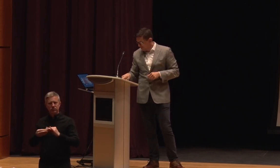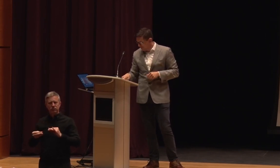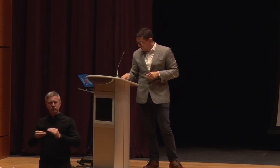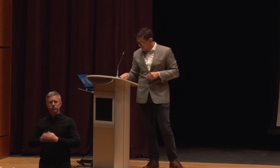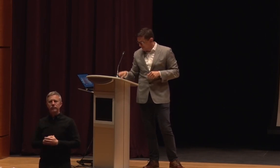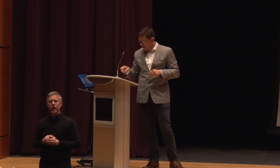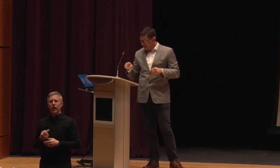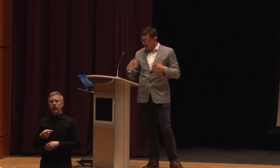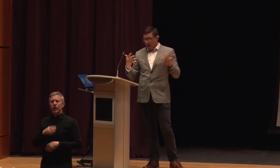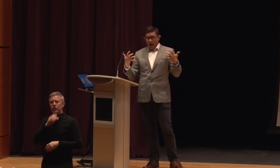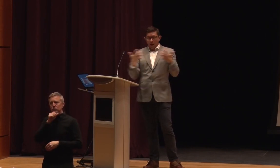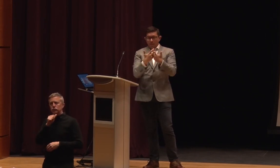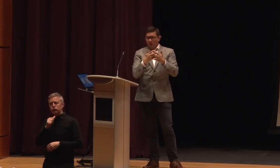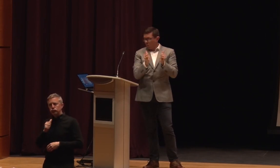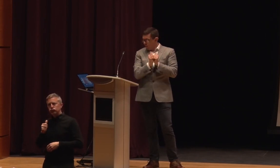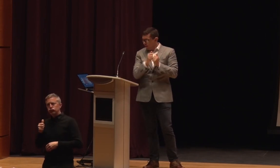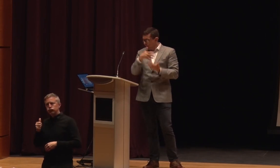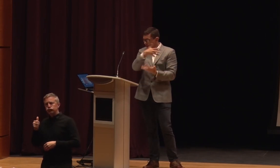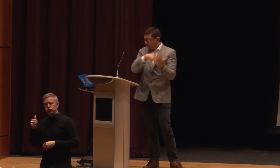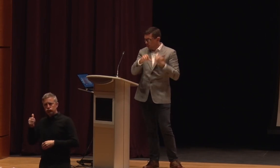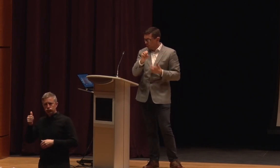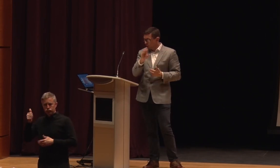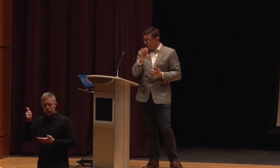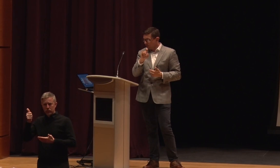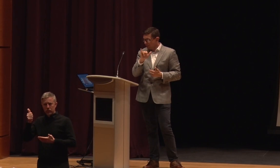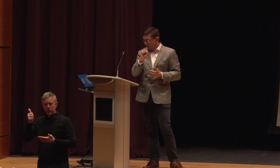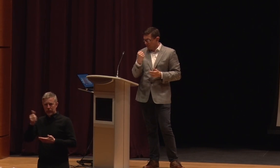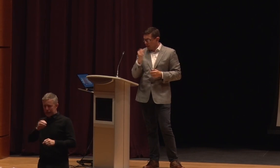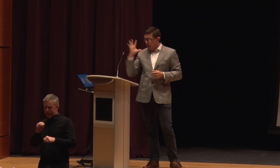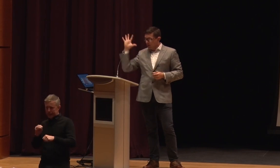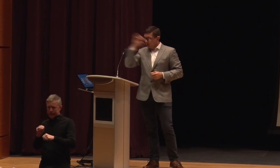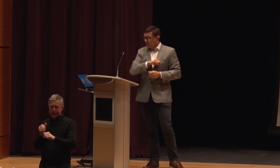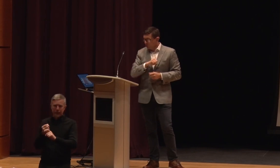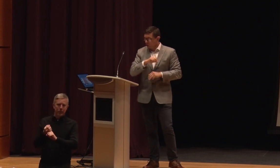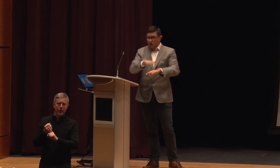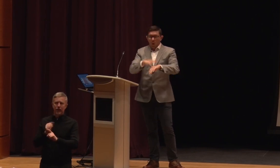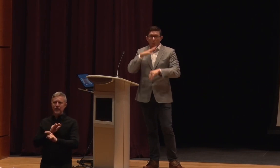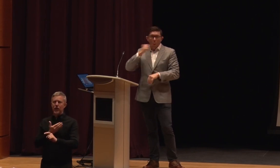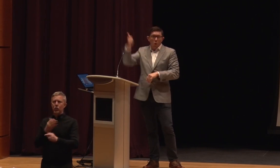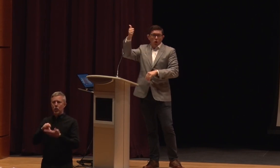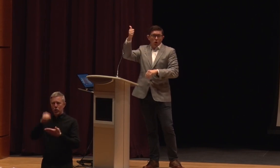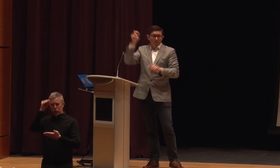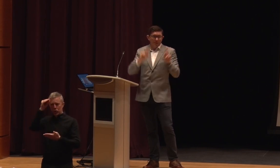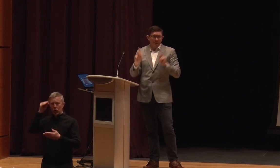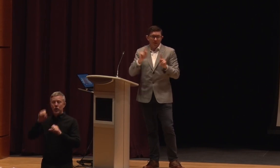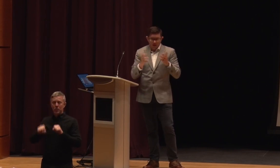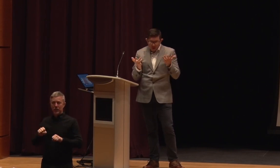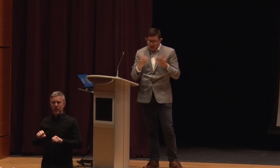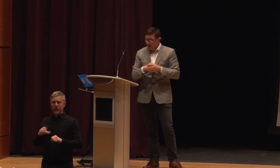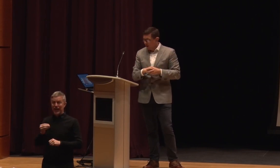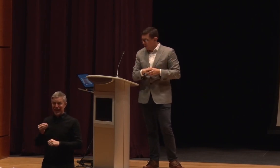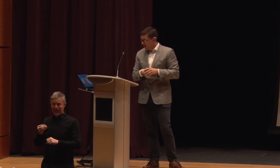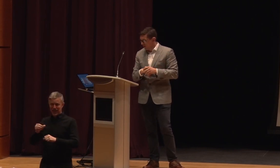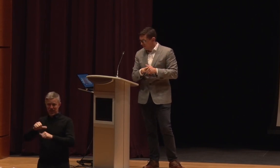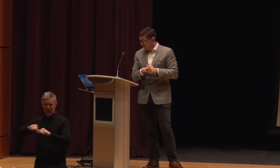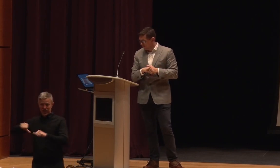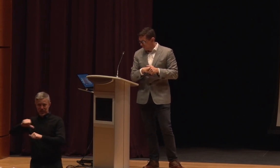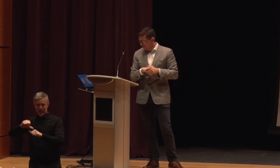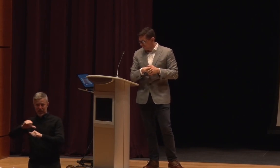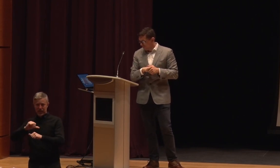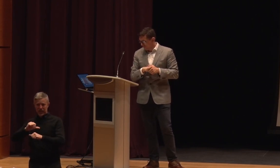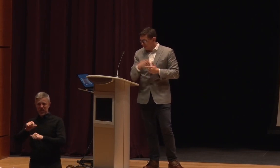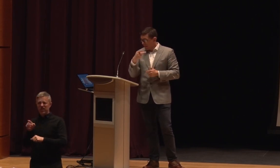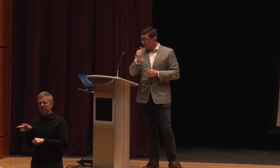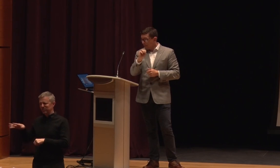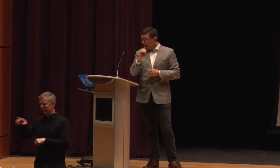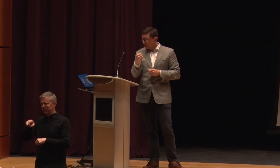As we age, that does impact our learning capabilities and also society's assumption of older people.